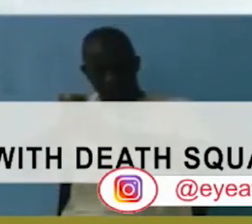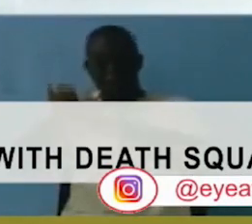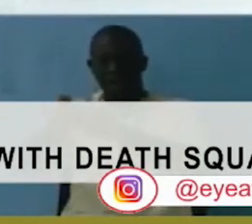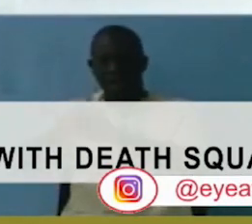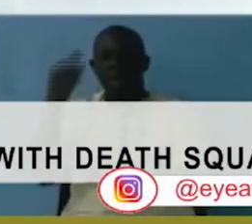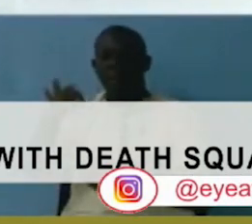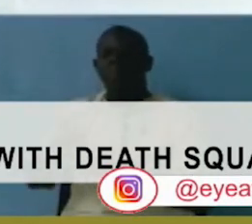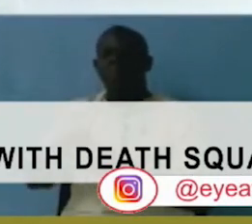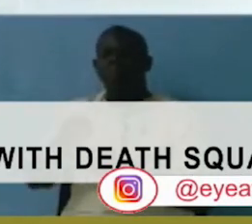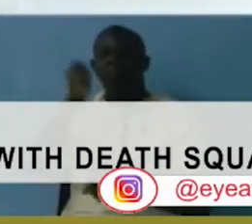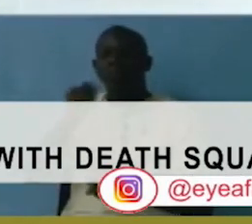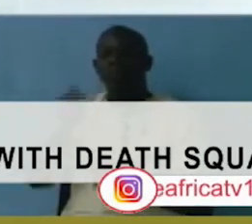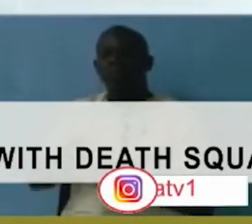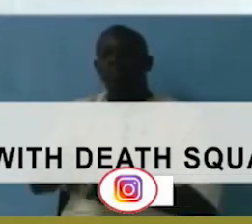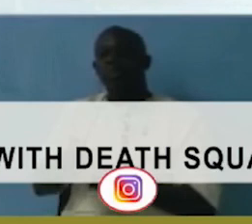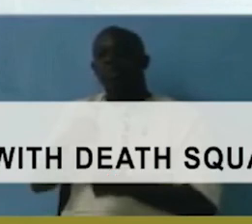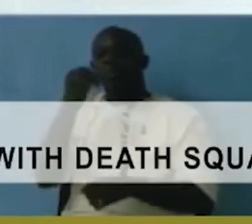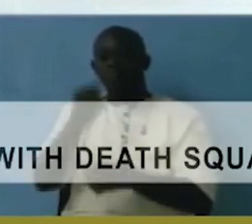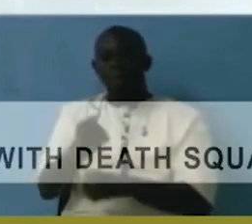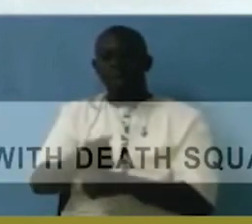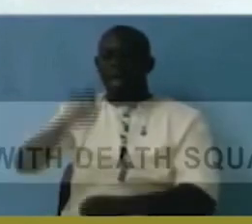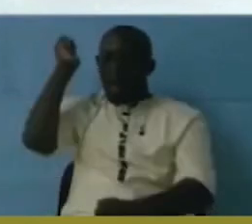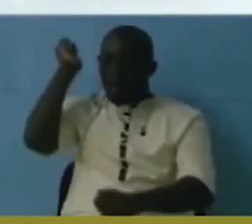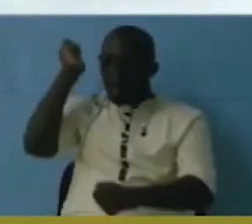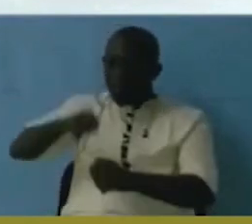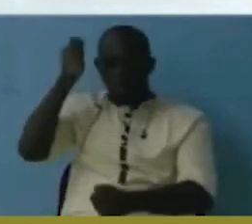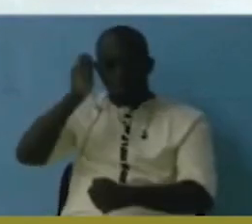commit treason. He was sentenced to life imprisonment. In